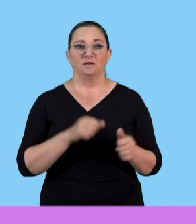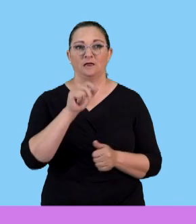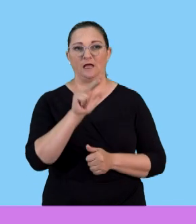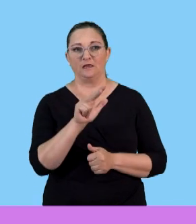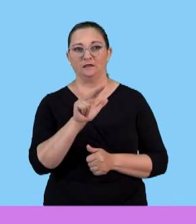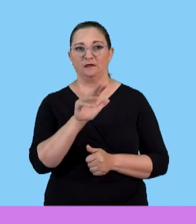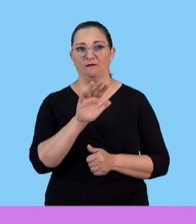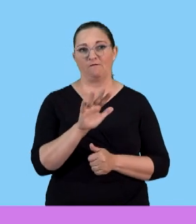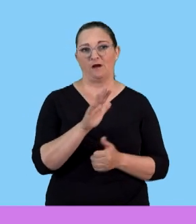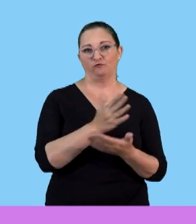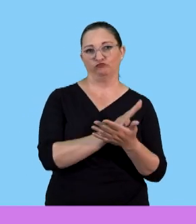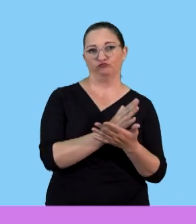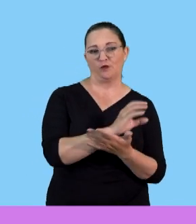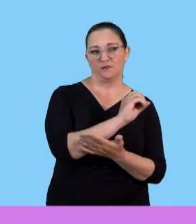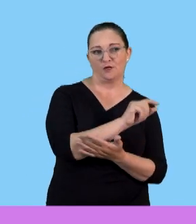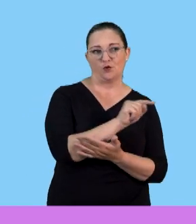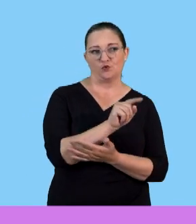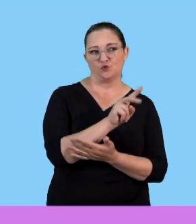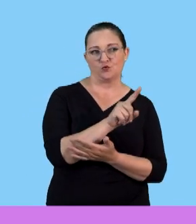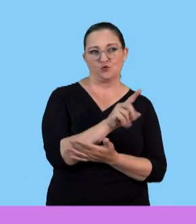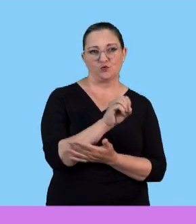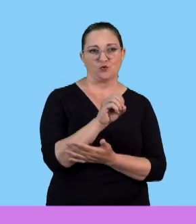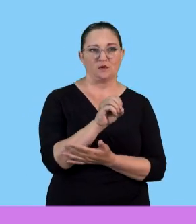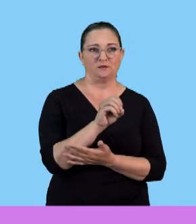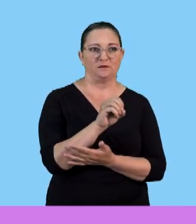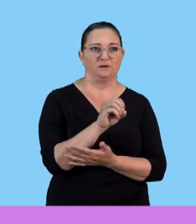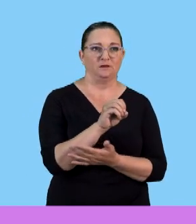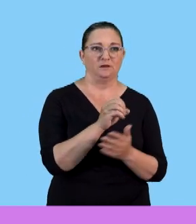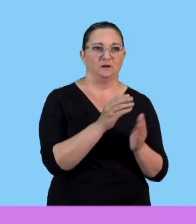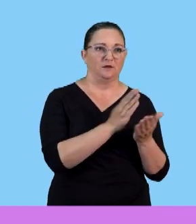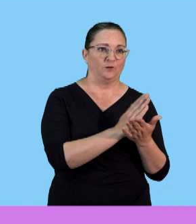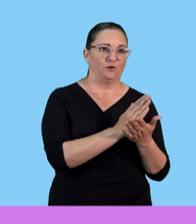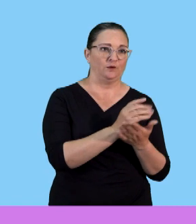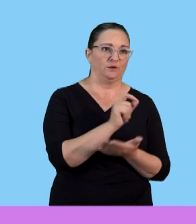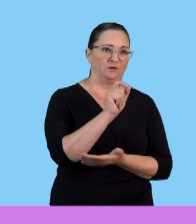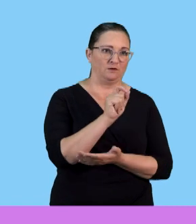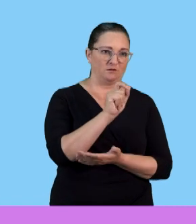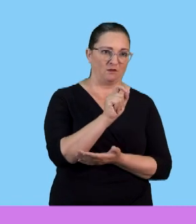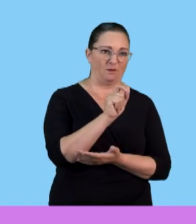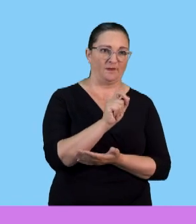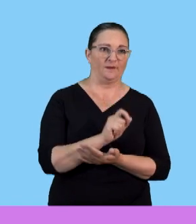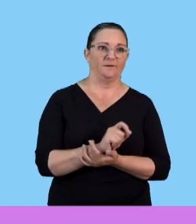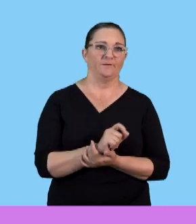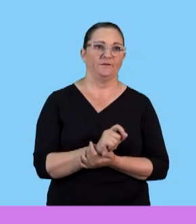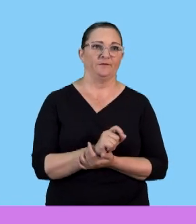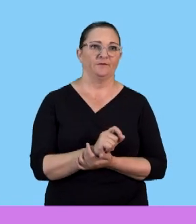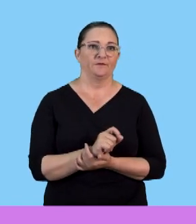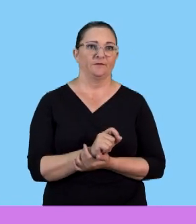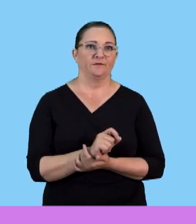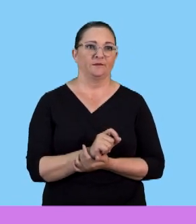says 85, so 85 will be between 0 and 100. It should be between here. So it says